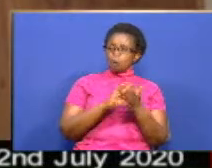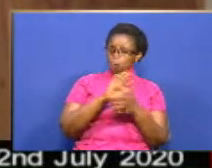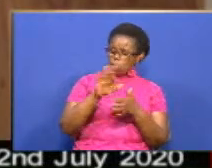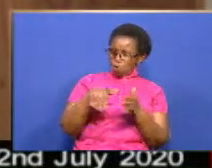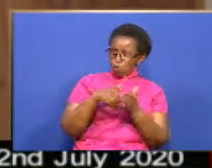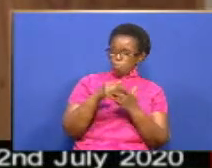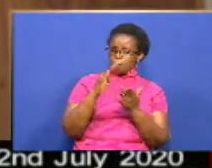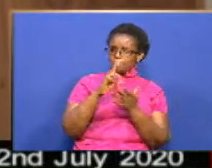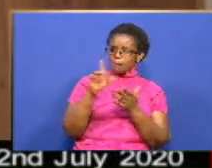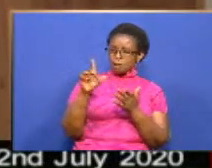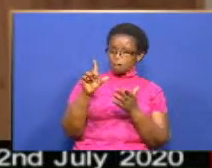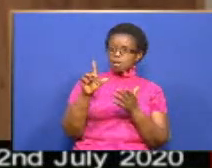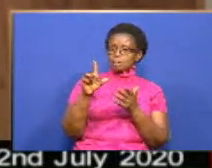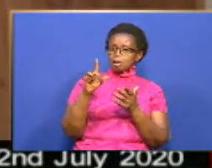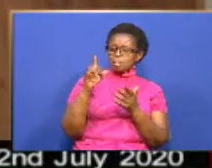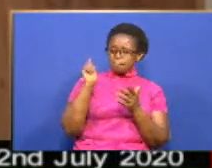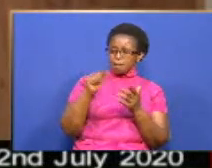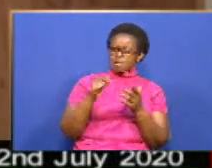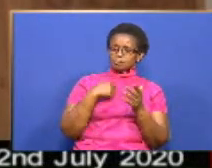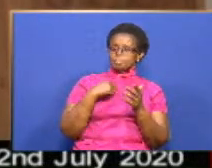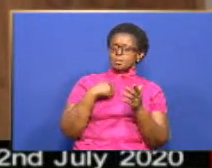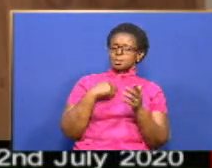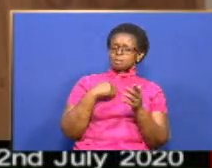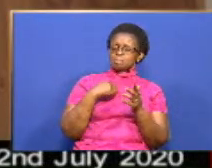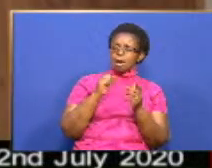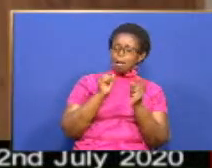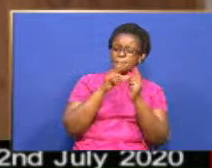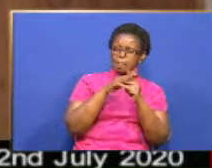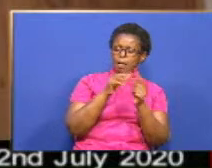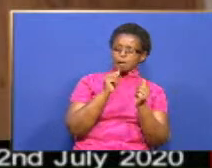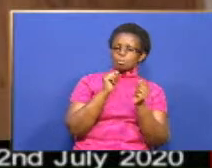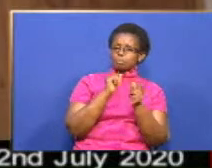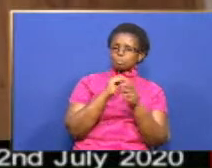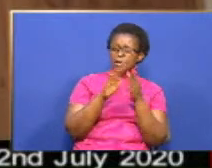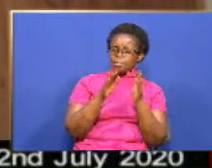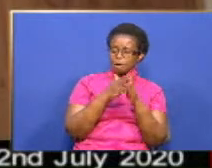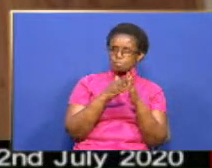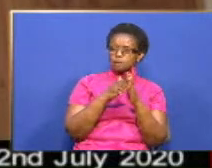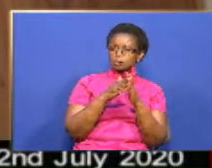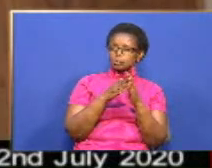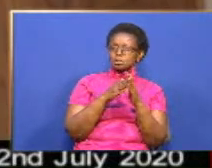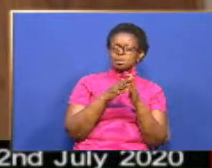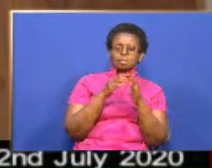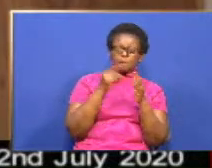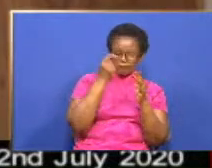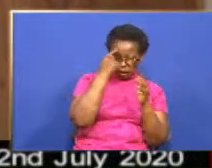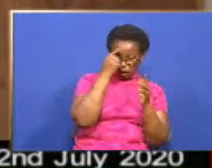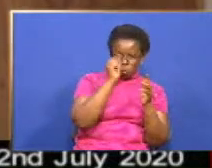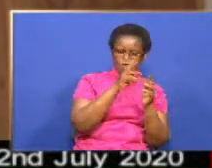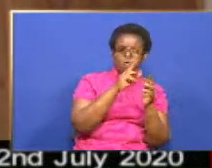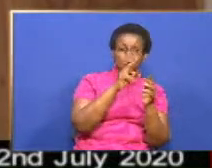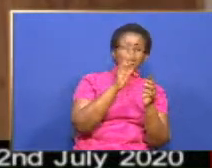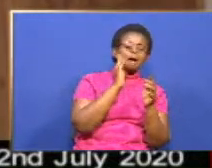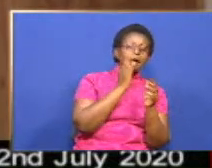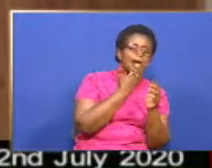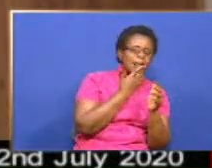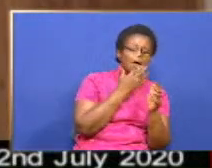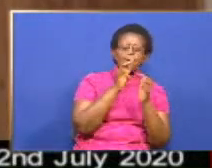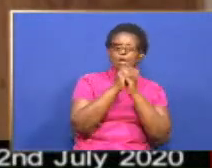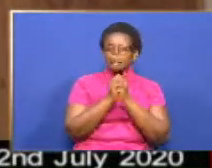are to be applied without a discrimination as to race, religion, or region of